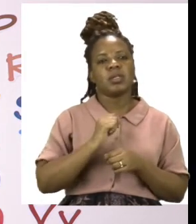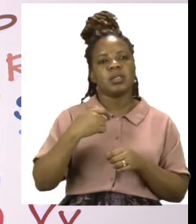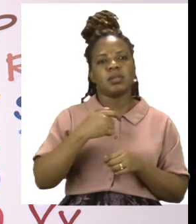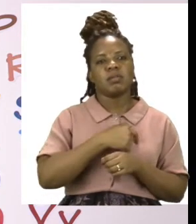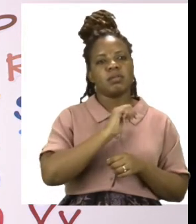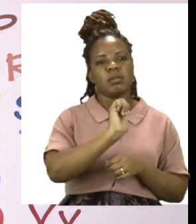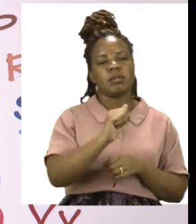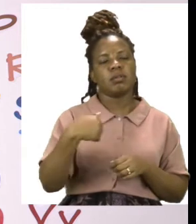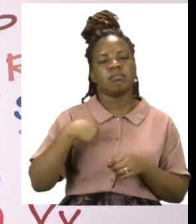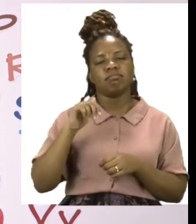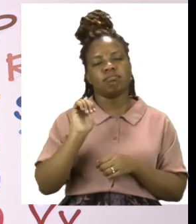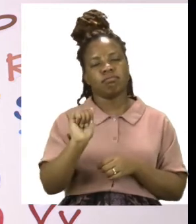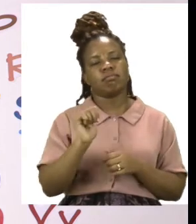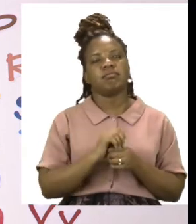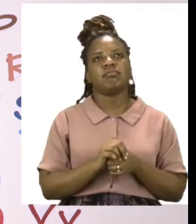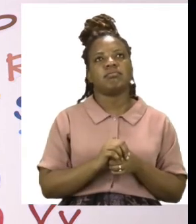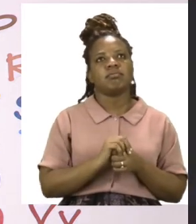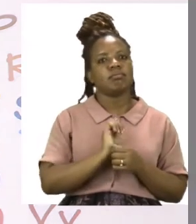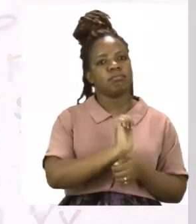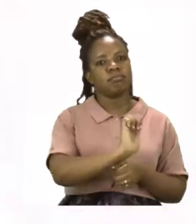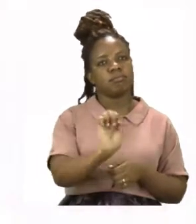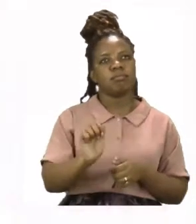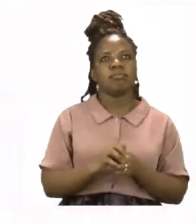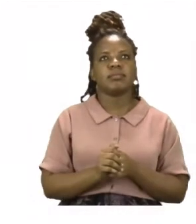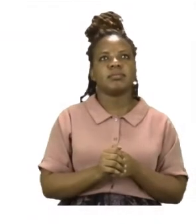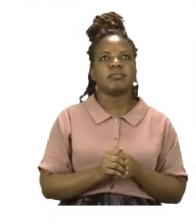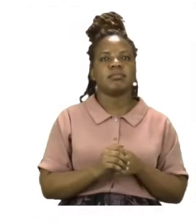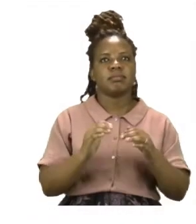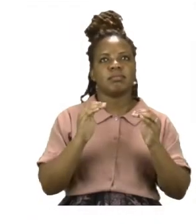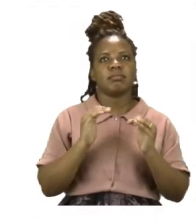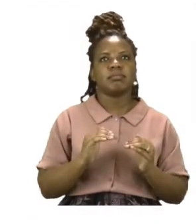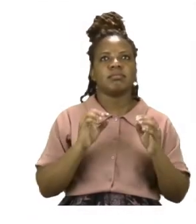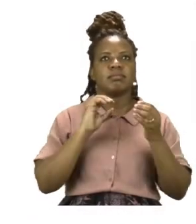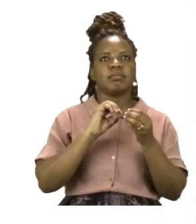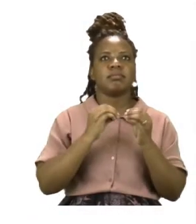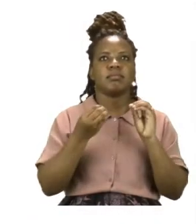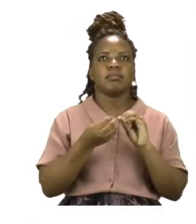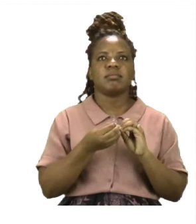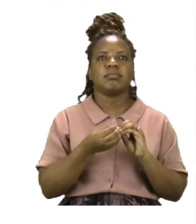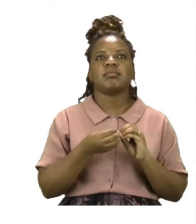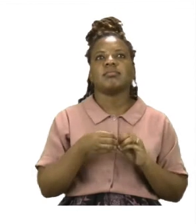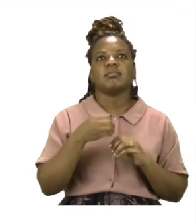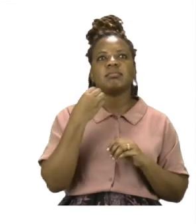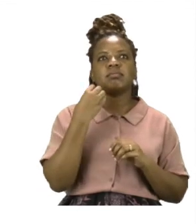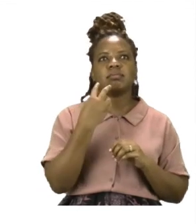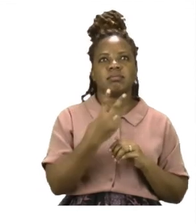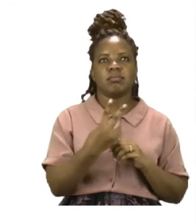Same exercise. Now for number 2, the task that we have is to fill in with